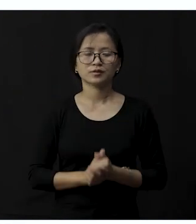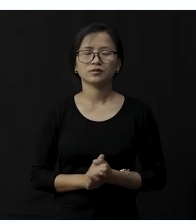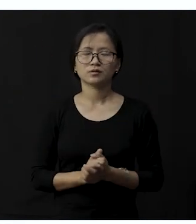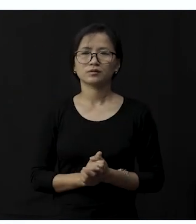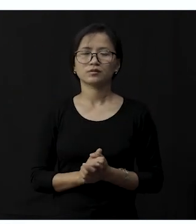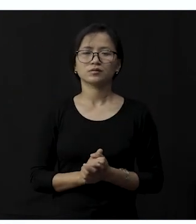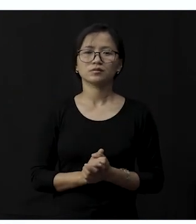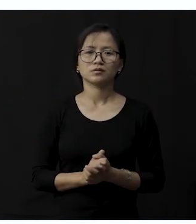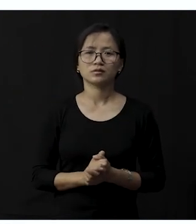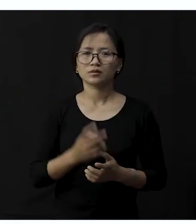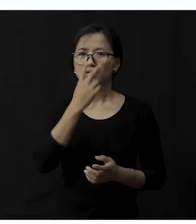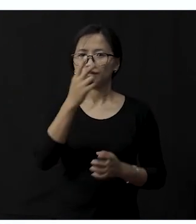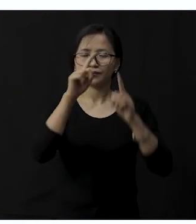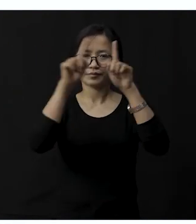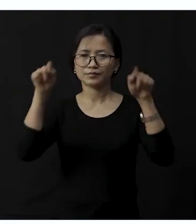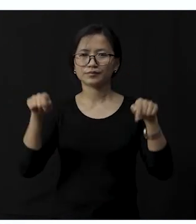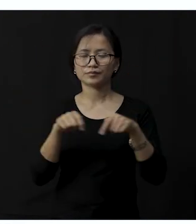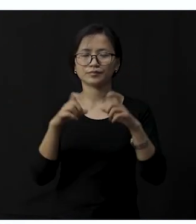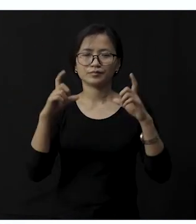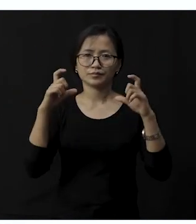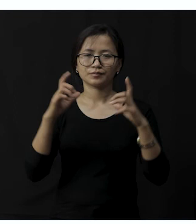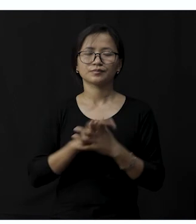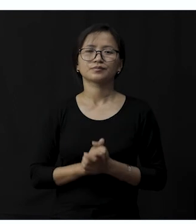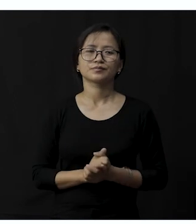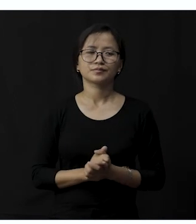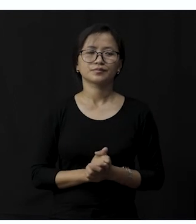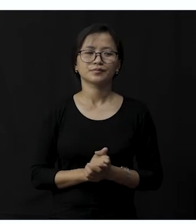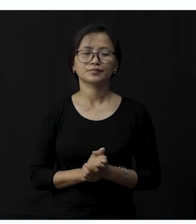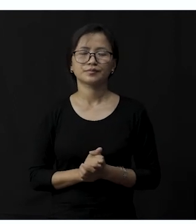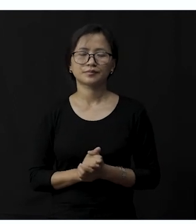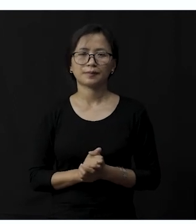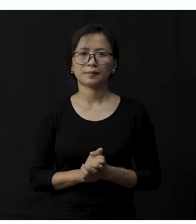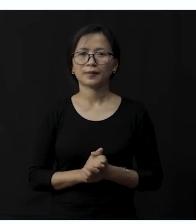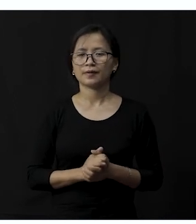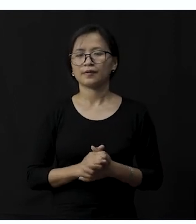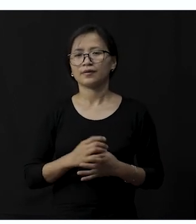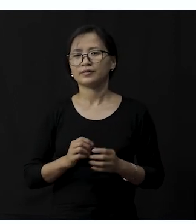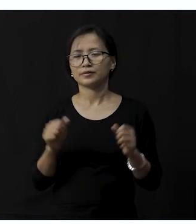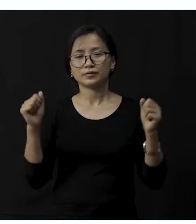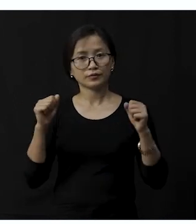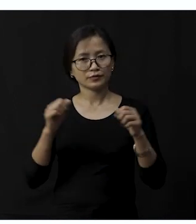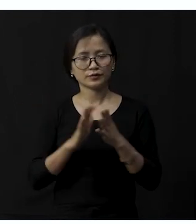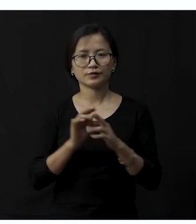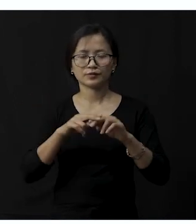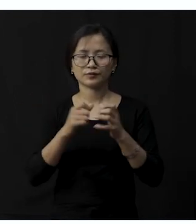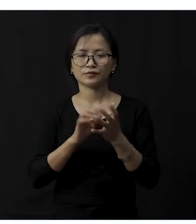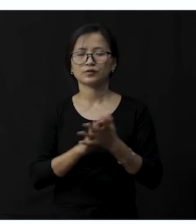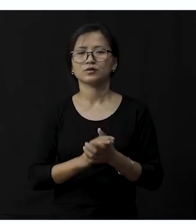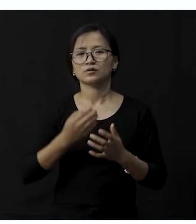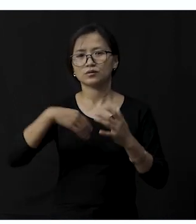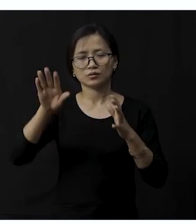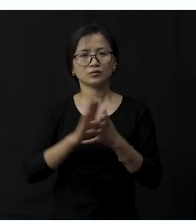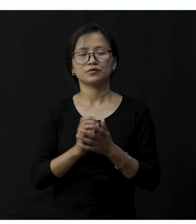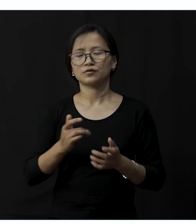word freezing and I see a picture with clouds and snow. So I think that's where freezing, your adjective,